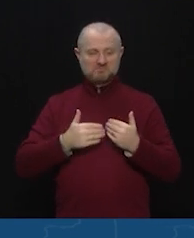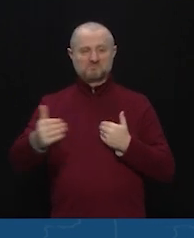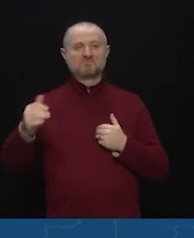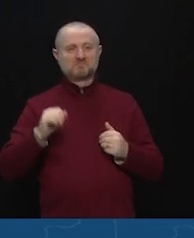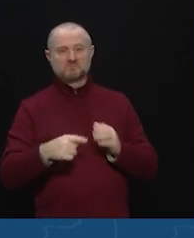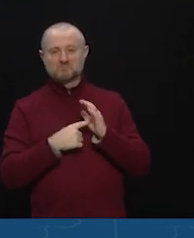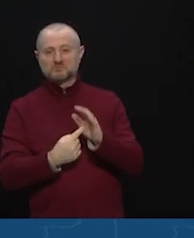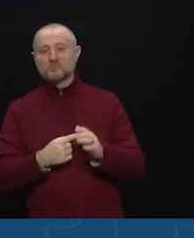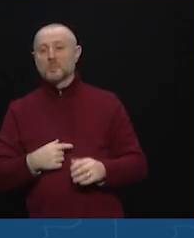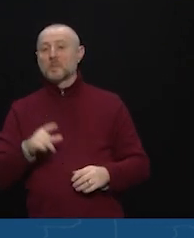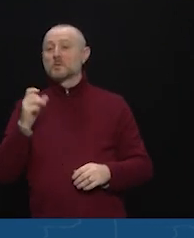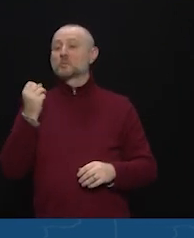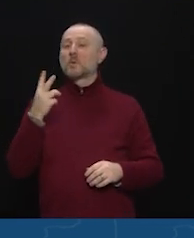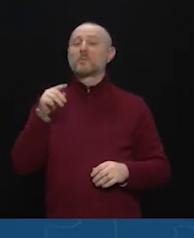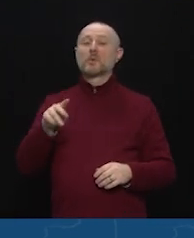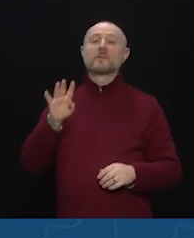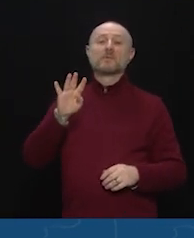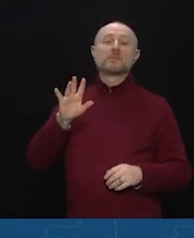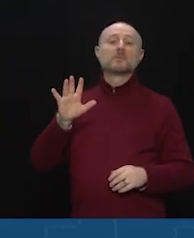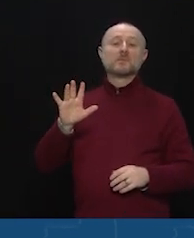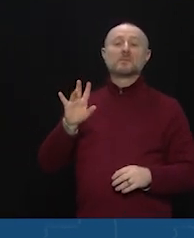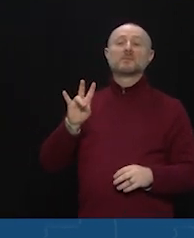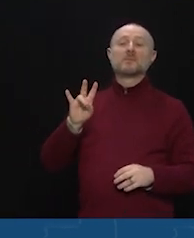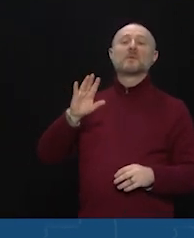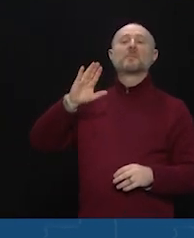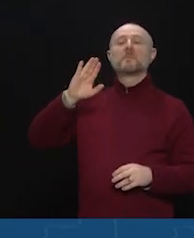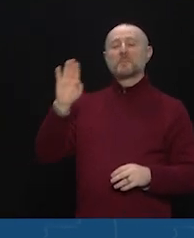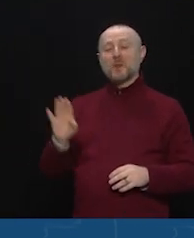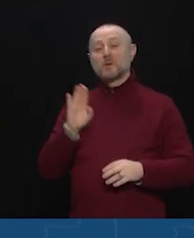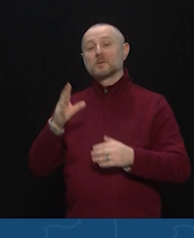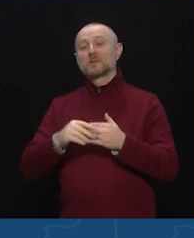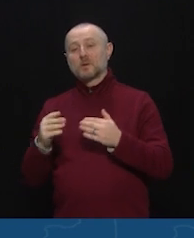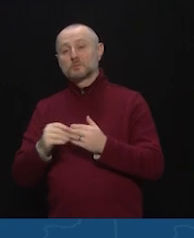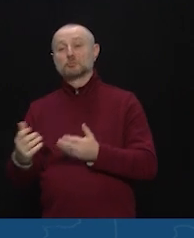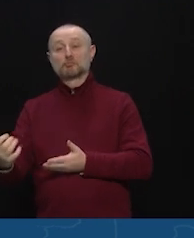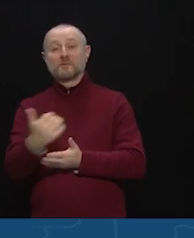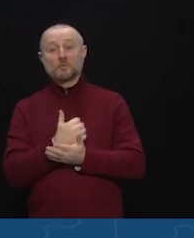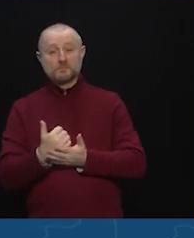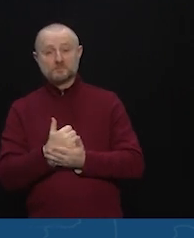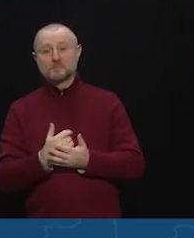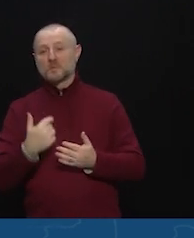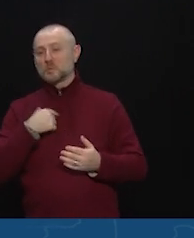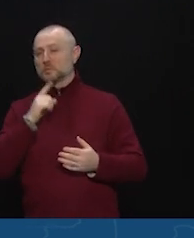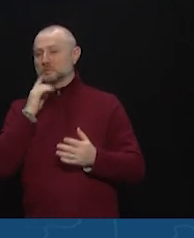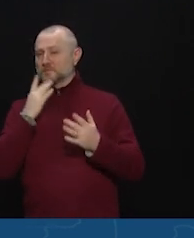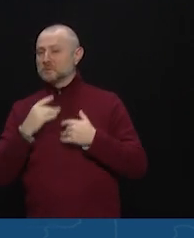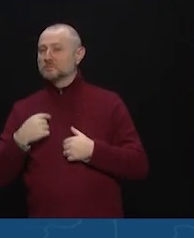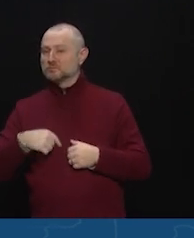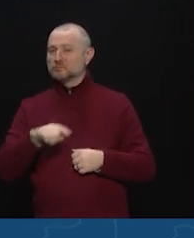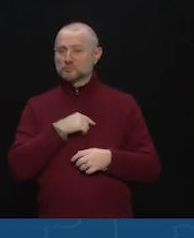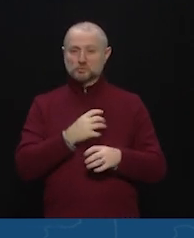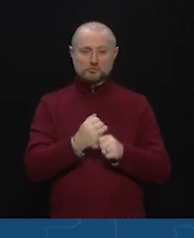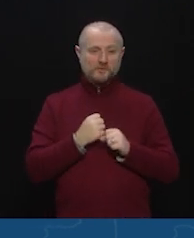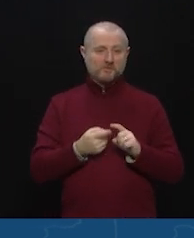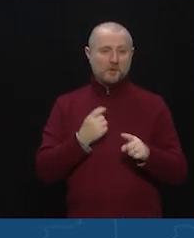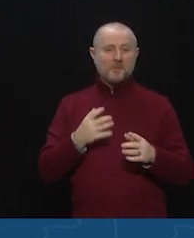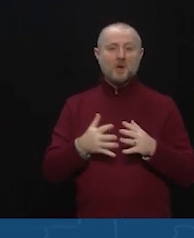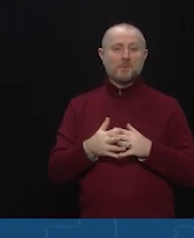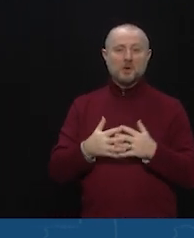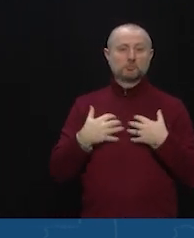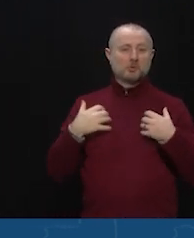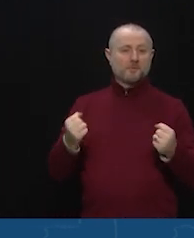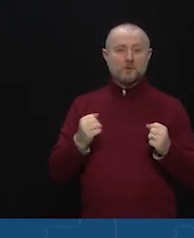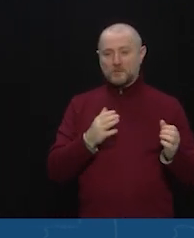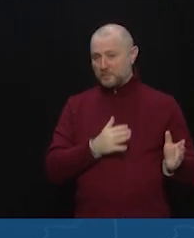$12.75 billion was the amount in revenue shortfall that we received from the American Rescue Plan.